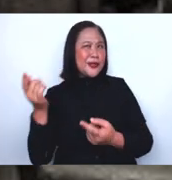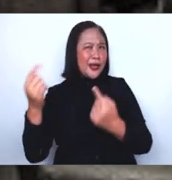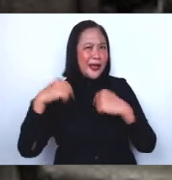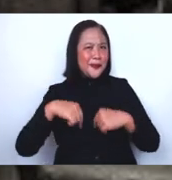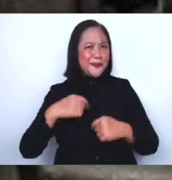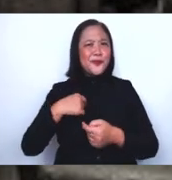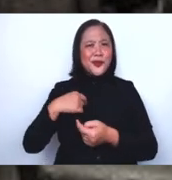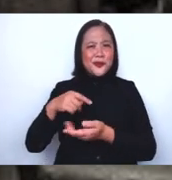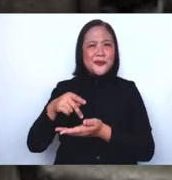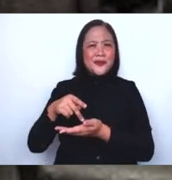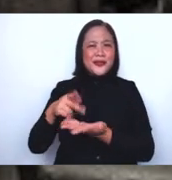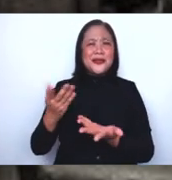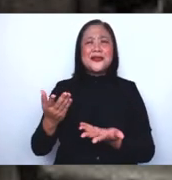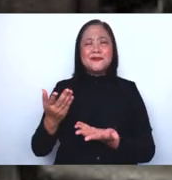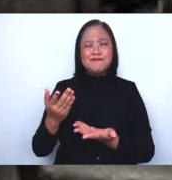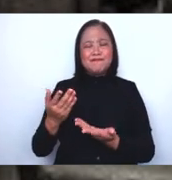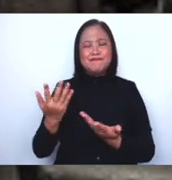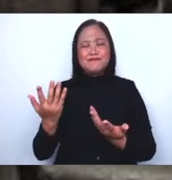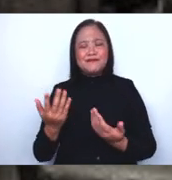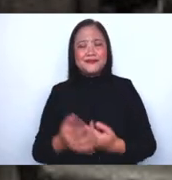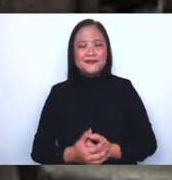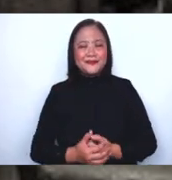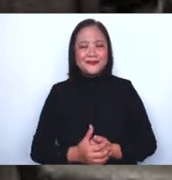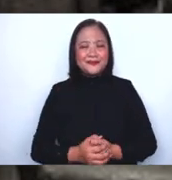play Tres Yet.